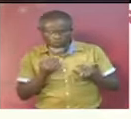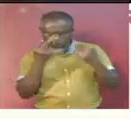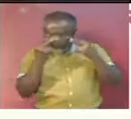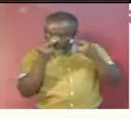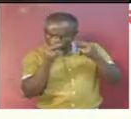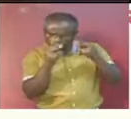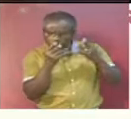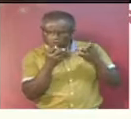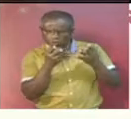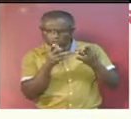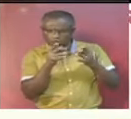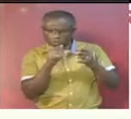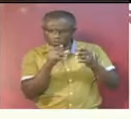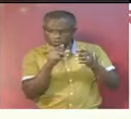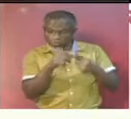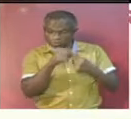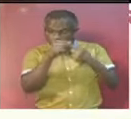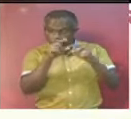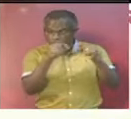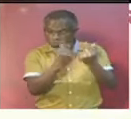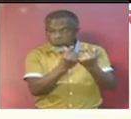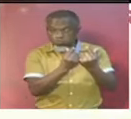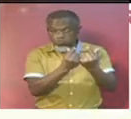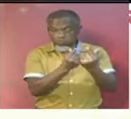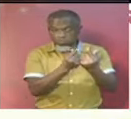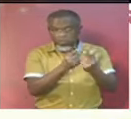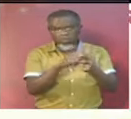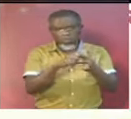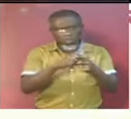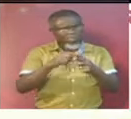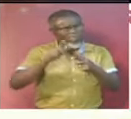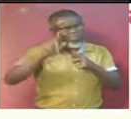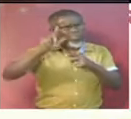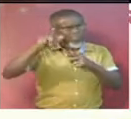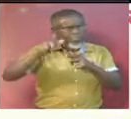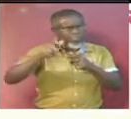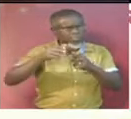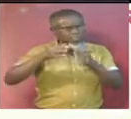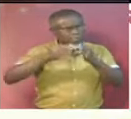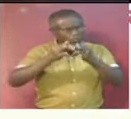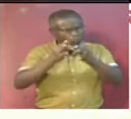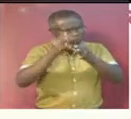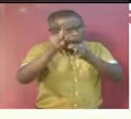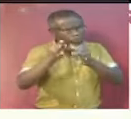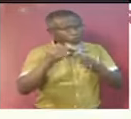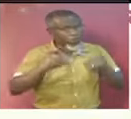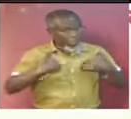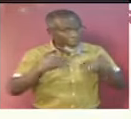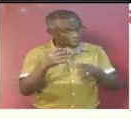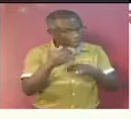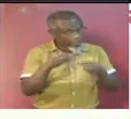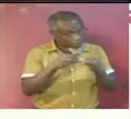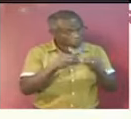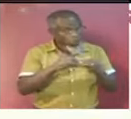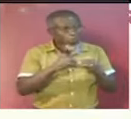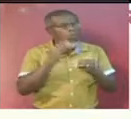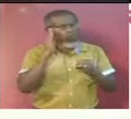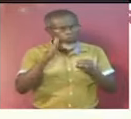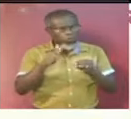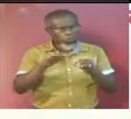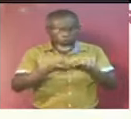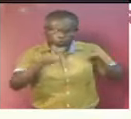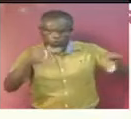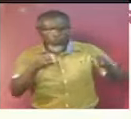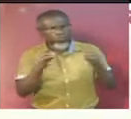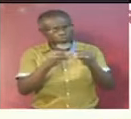So that information will be brought to the attention of the public as soon as. But at this point in time, with the vaccines that we currently have, the system and the